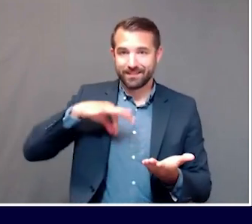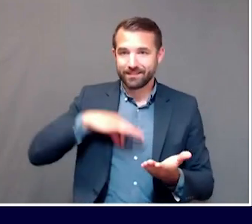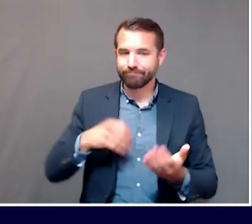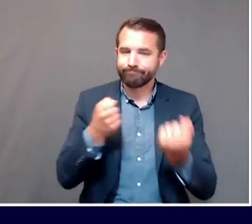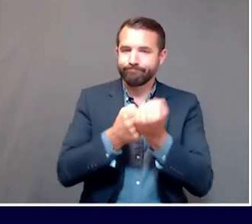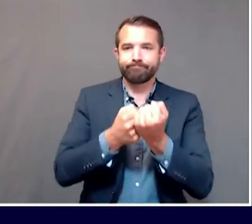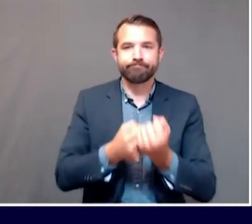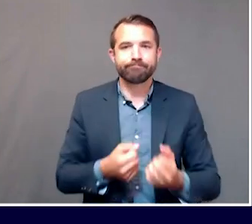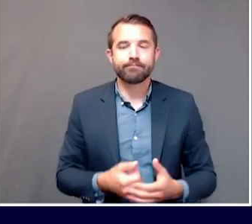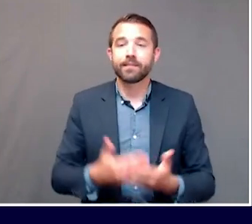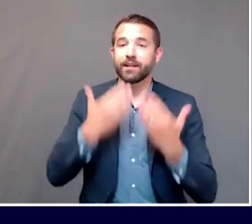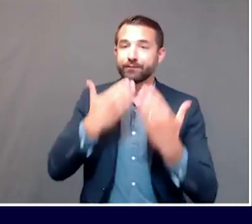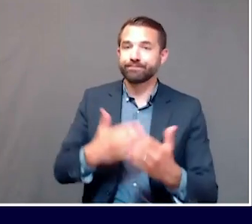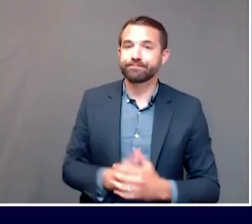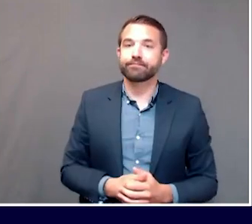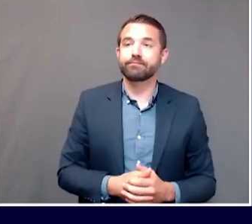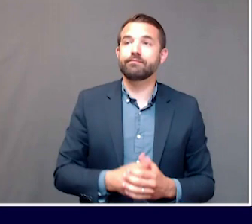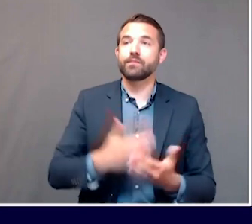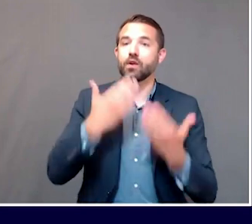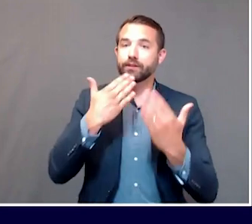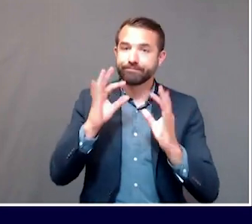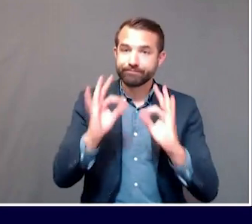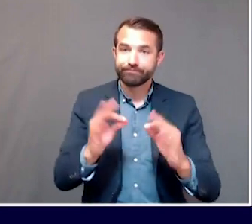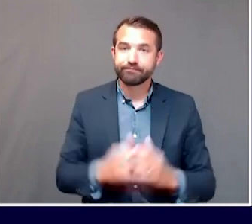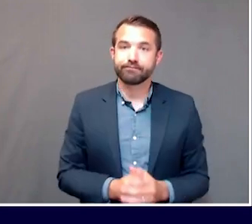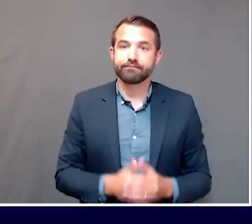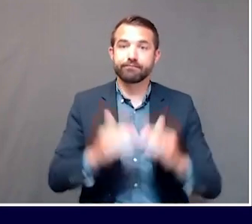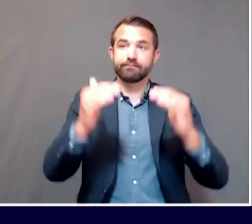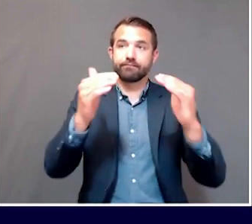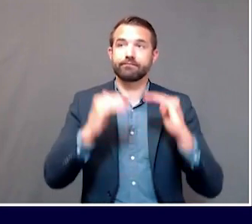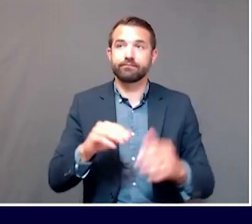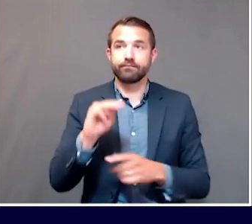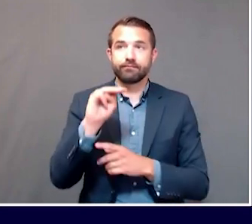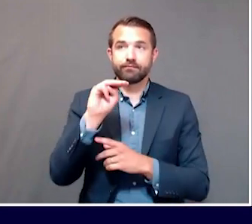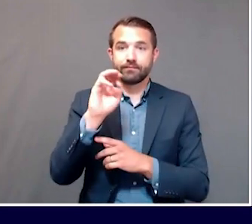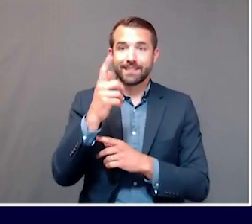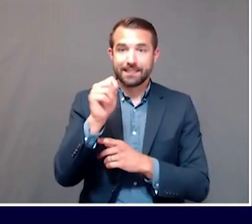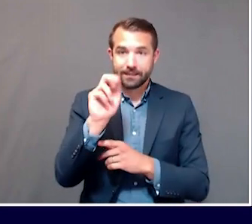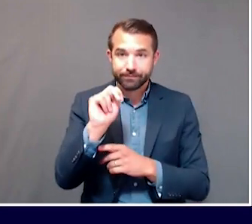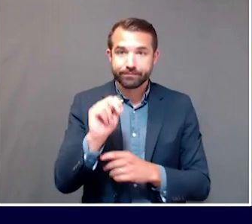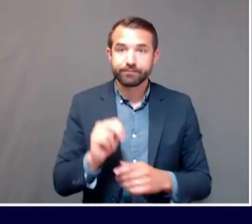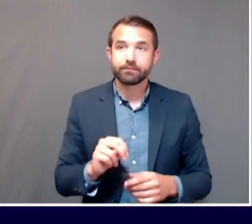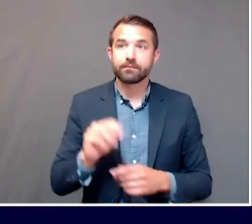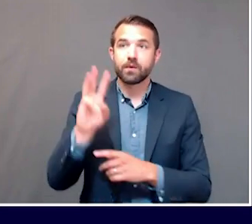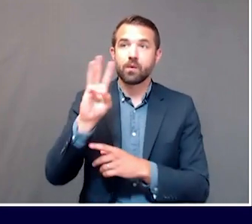you. I'm going to turn next to Megan at WMTW.